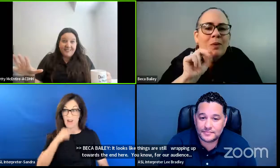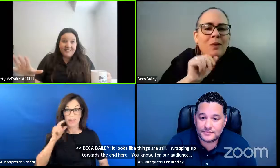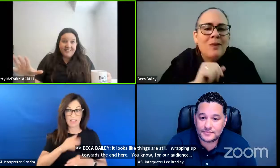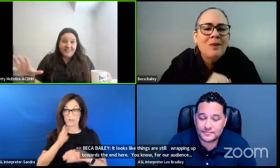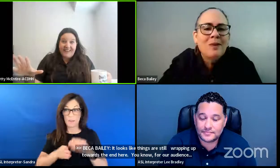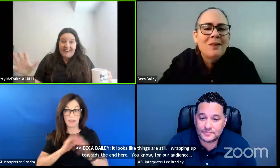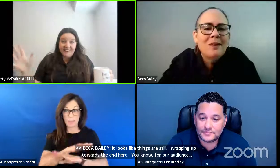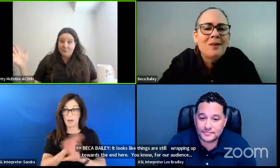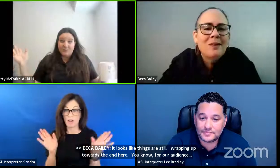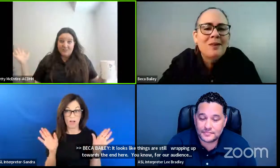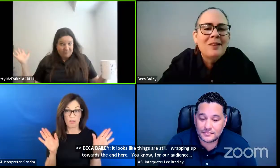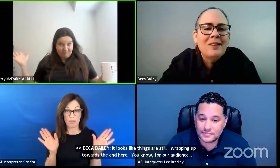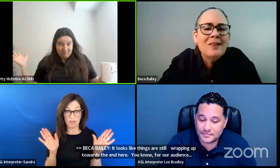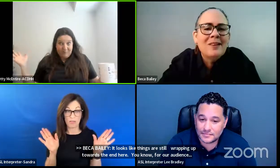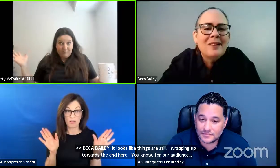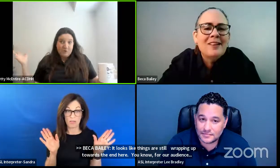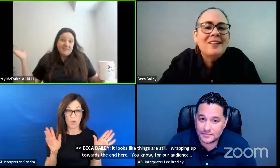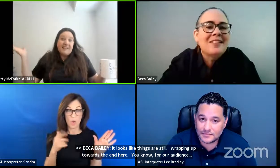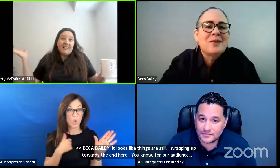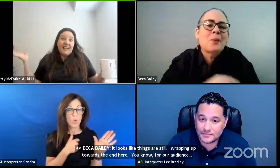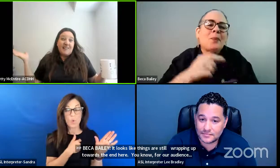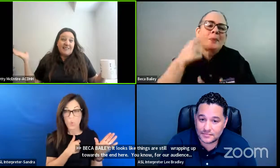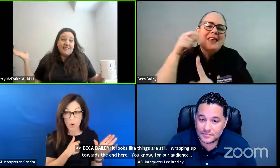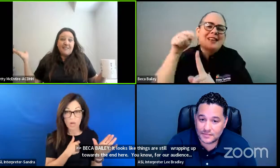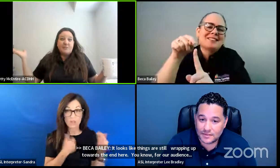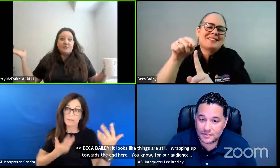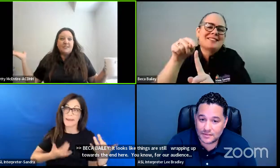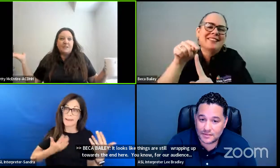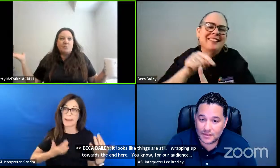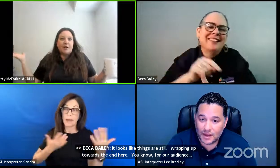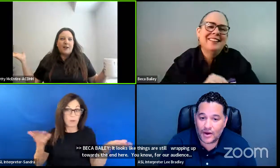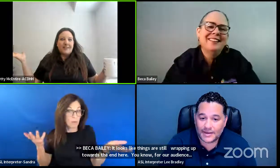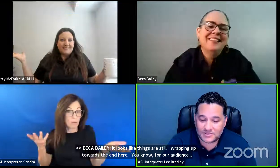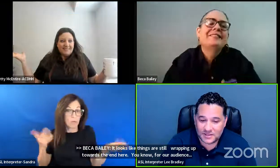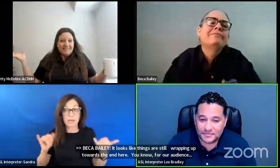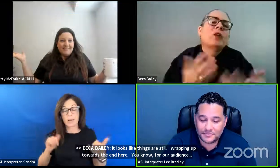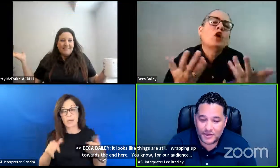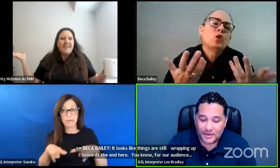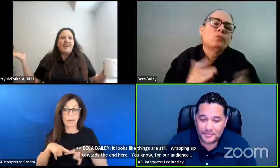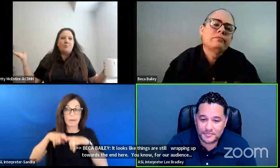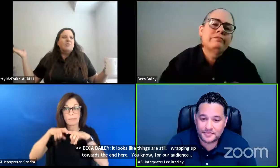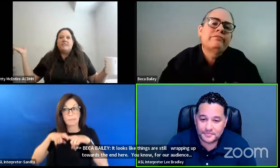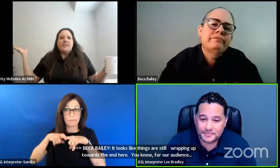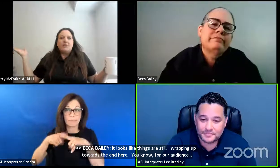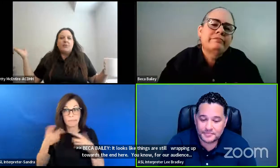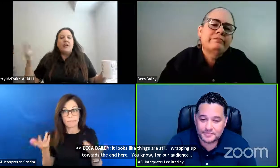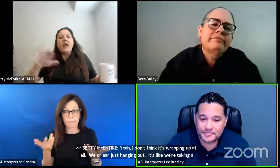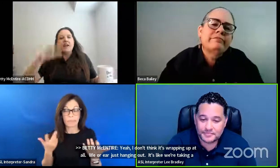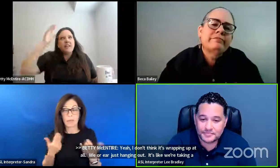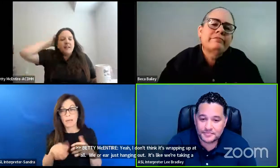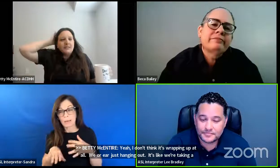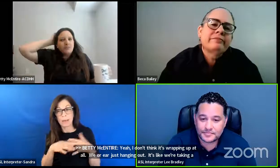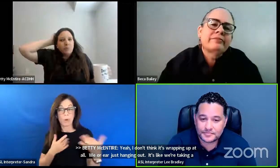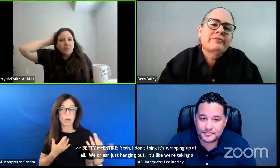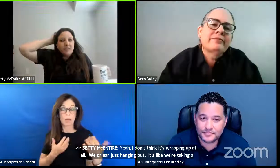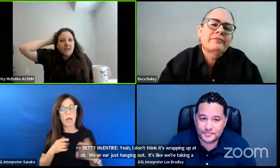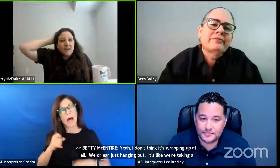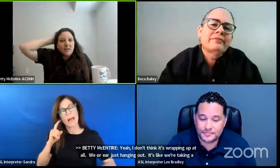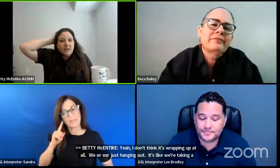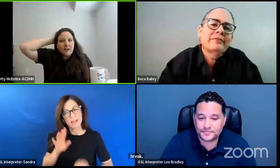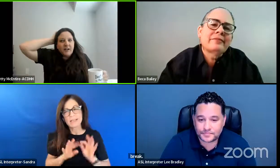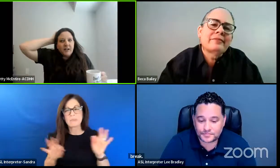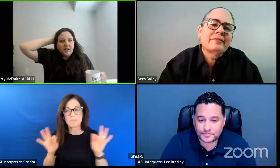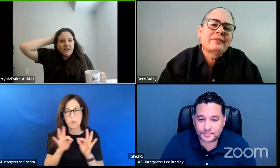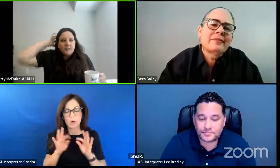all. We're just hanging out. It's like we're taking a break. Oh, I see. Okay. Yeah, we're just taking a break. And I think that's important to